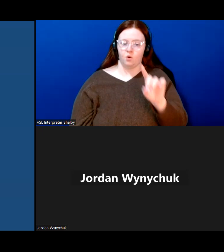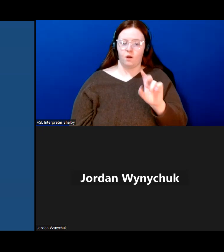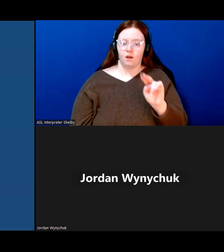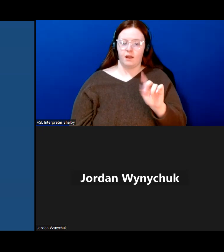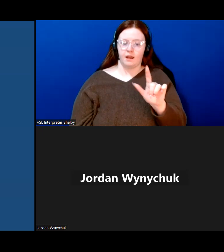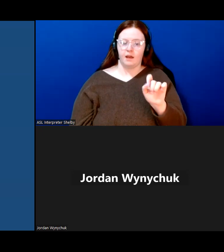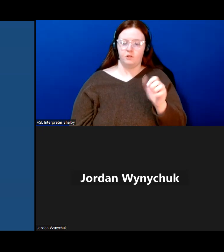Also,